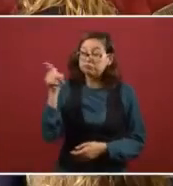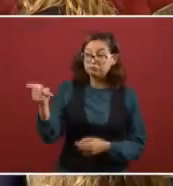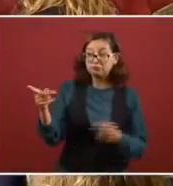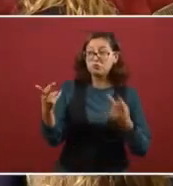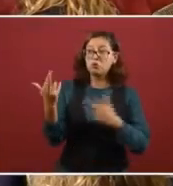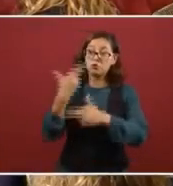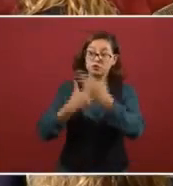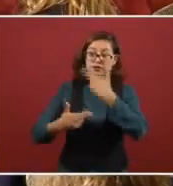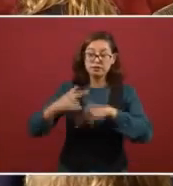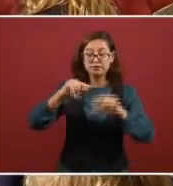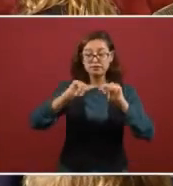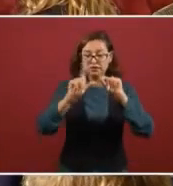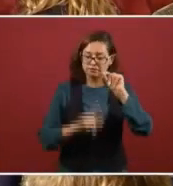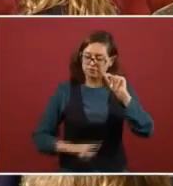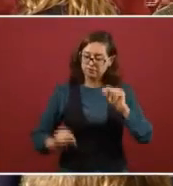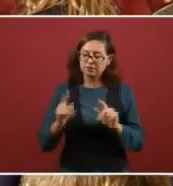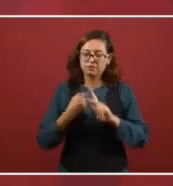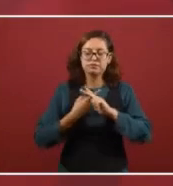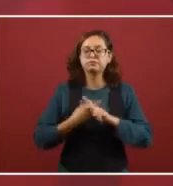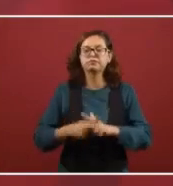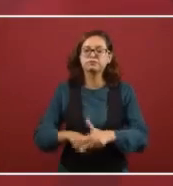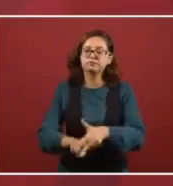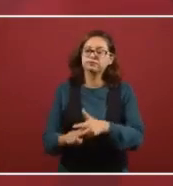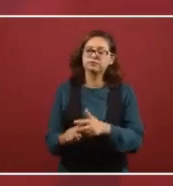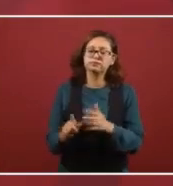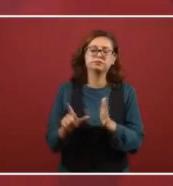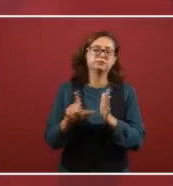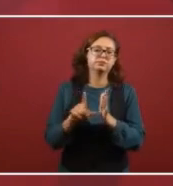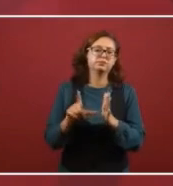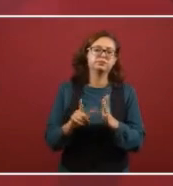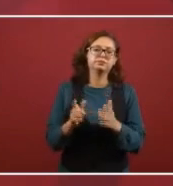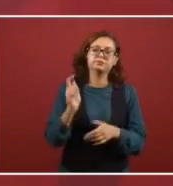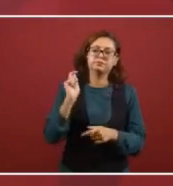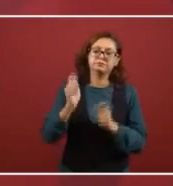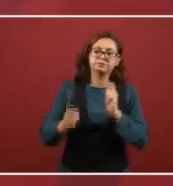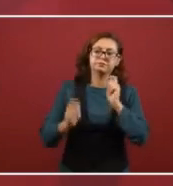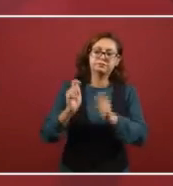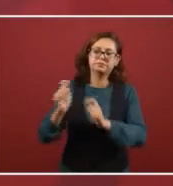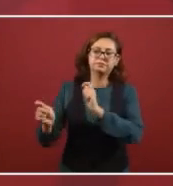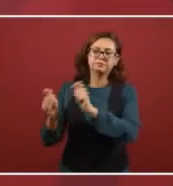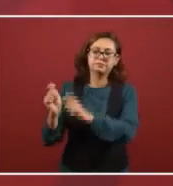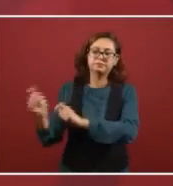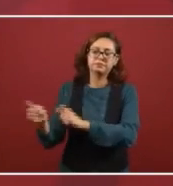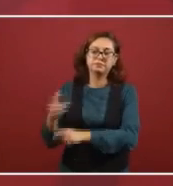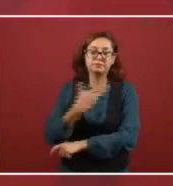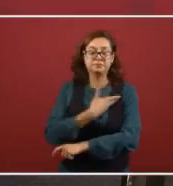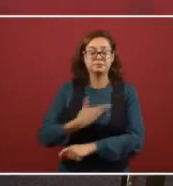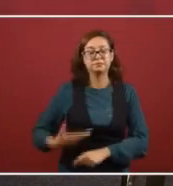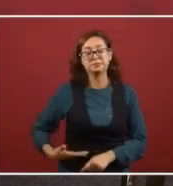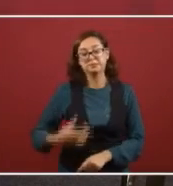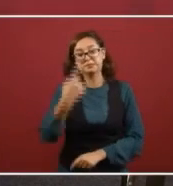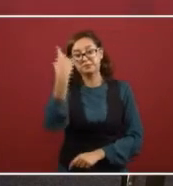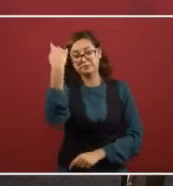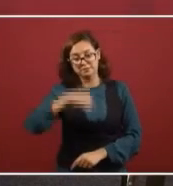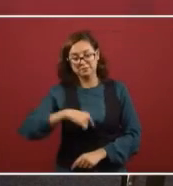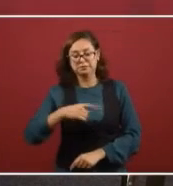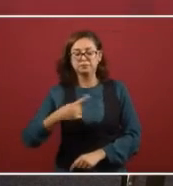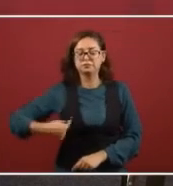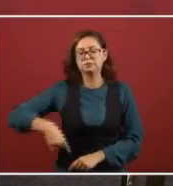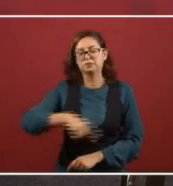wherever, when they get returned, and to comply with that mandate. What's what